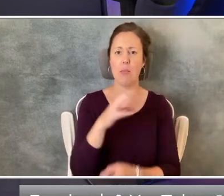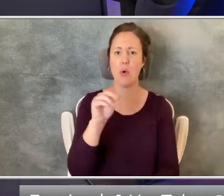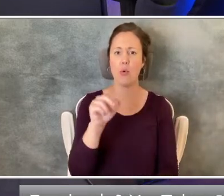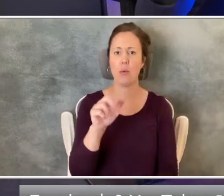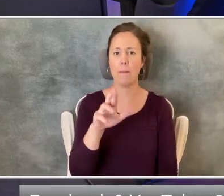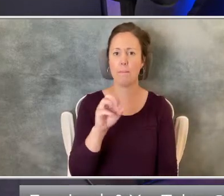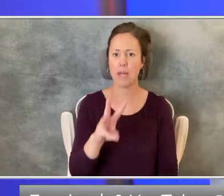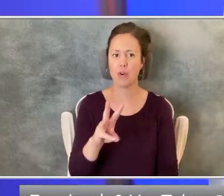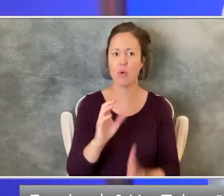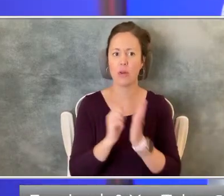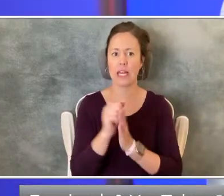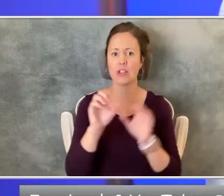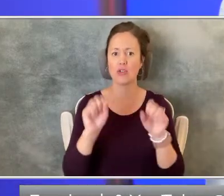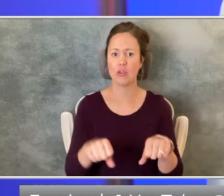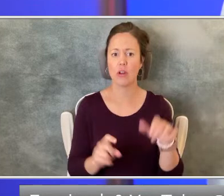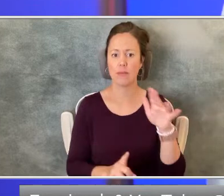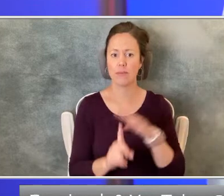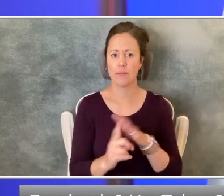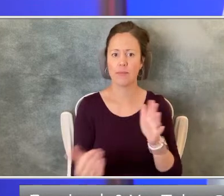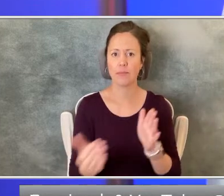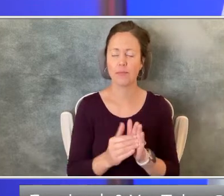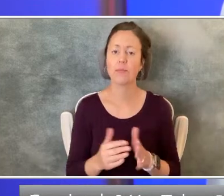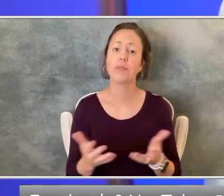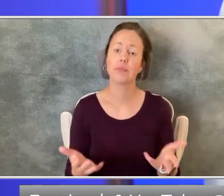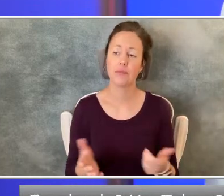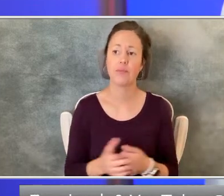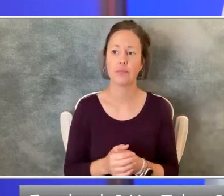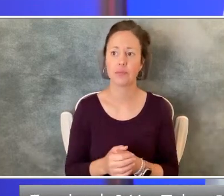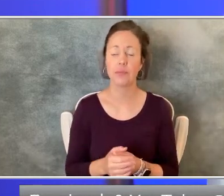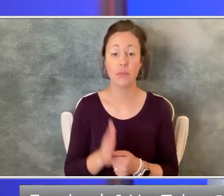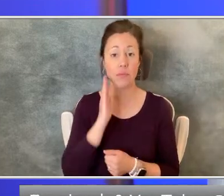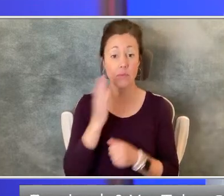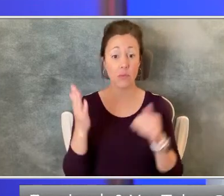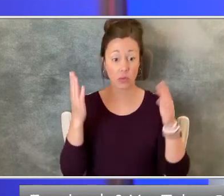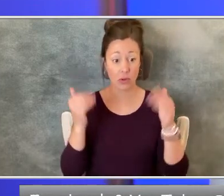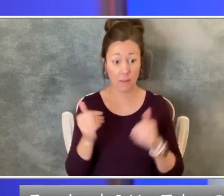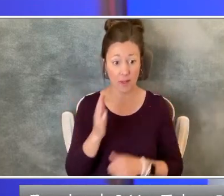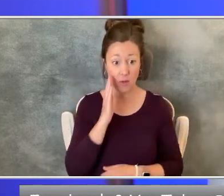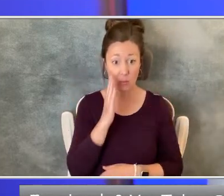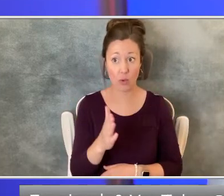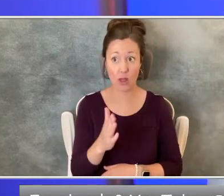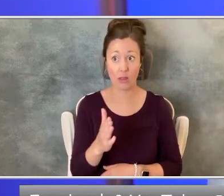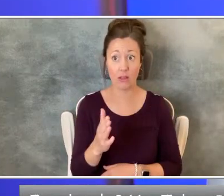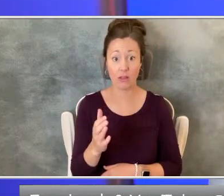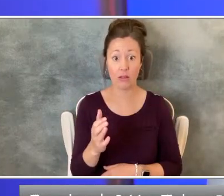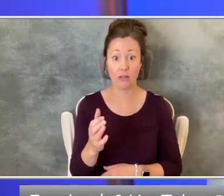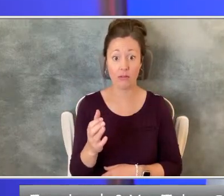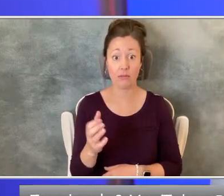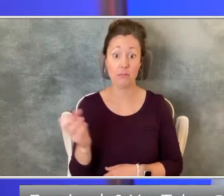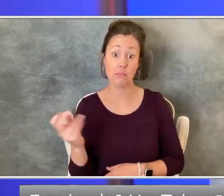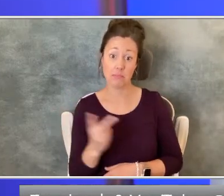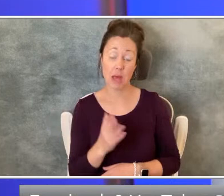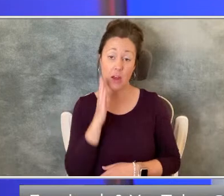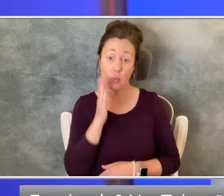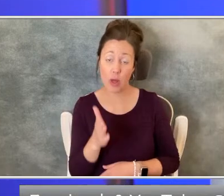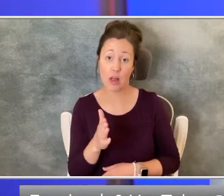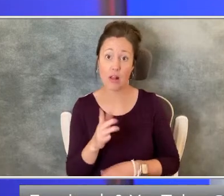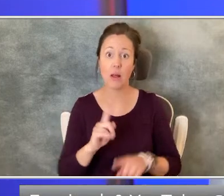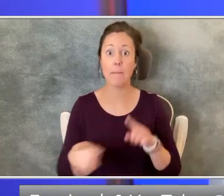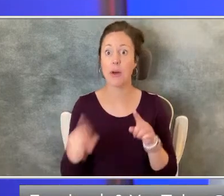back? So we would expect the bone marrow cancer to come back, to continue to be present, but